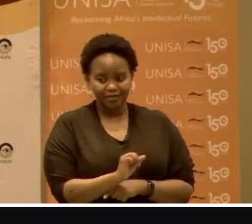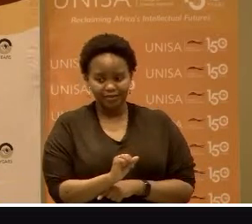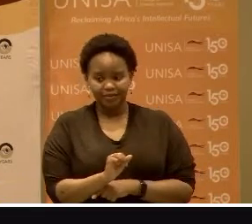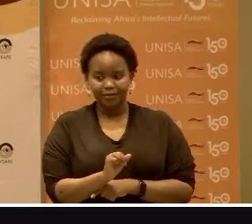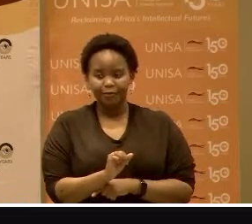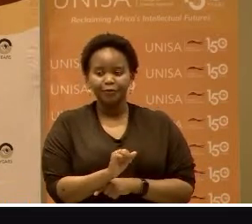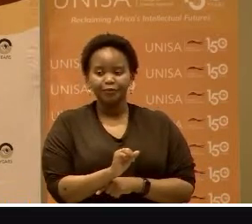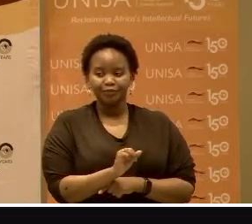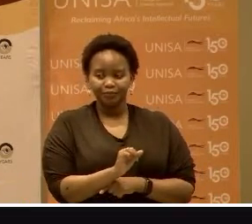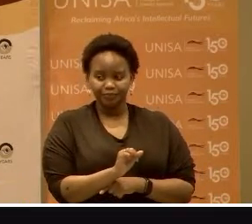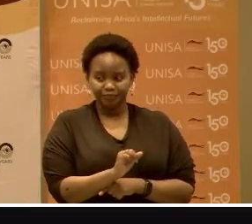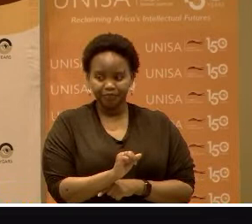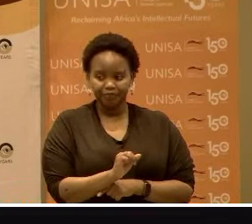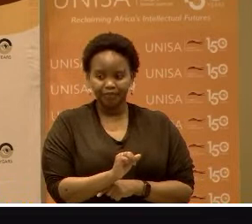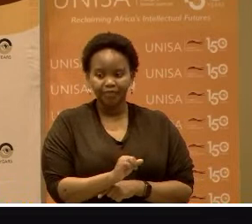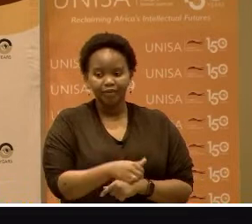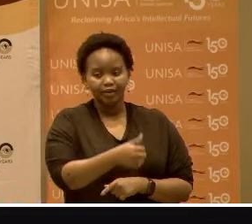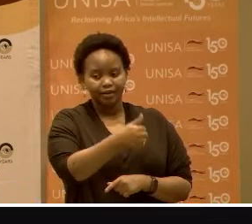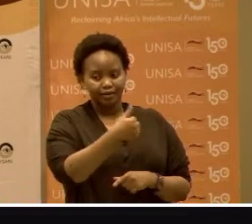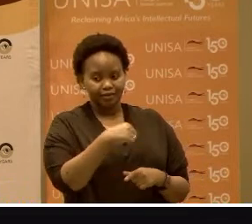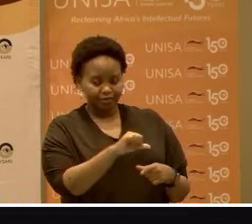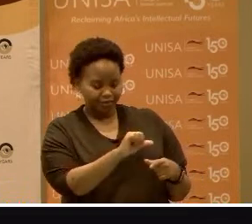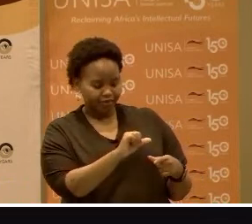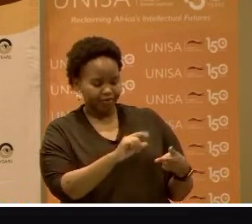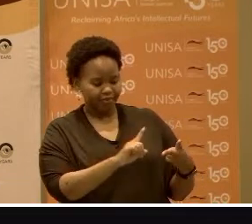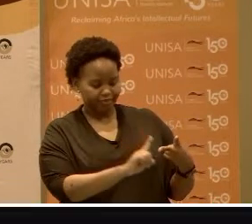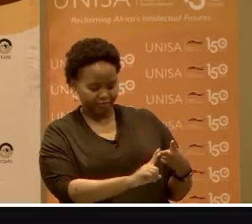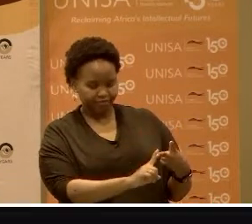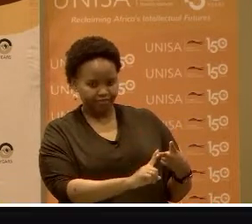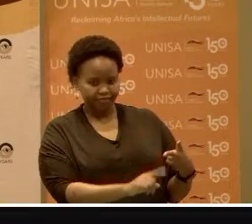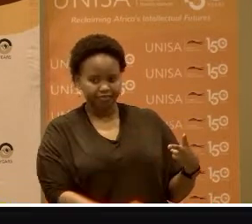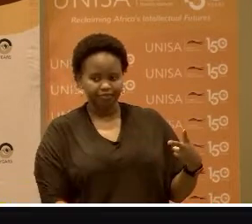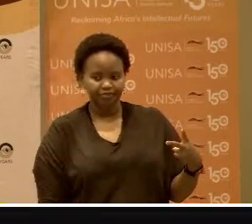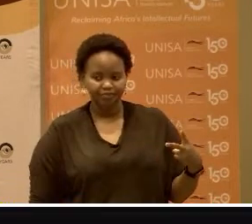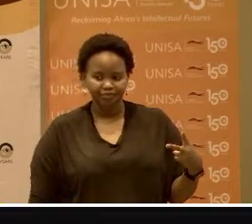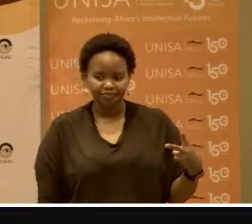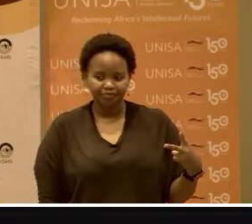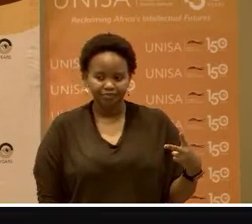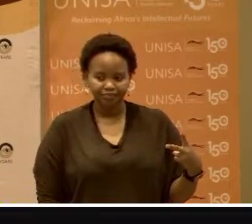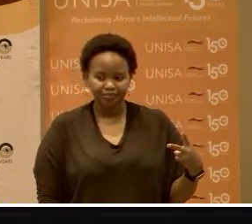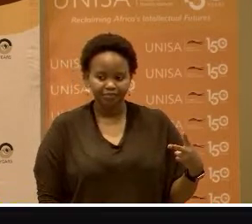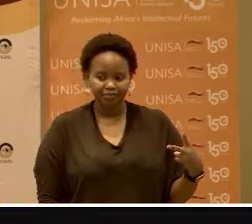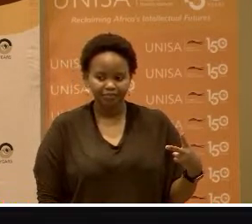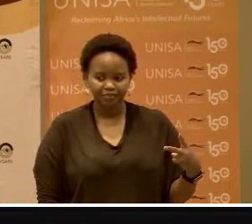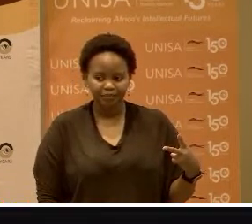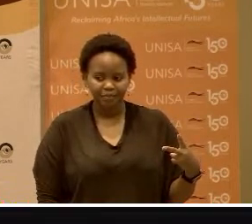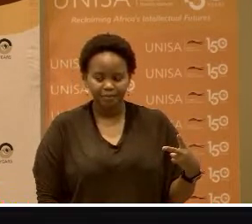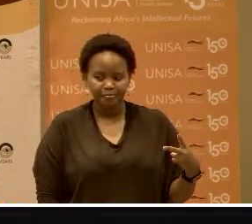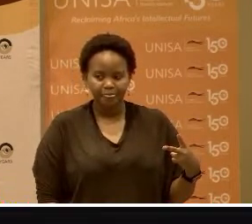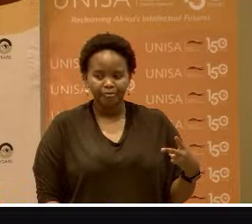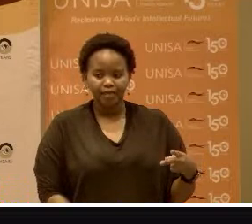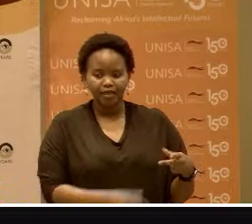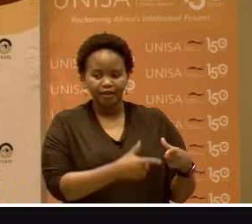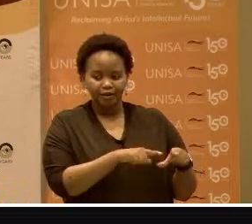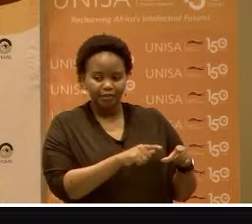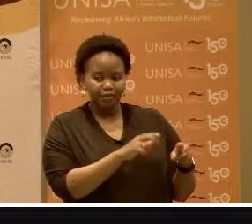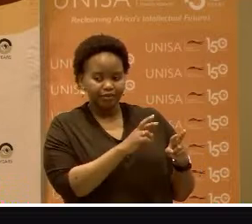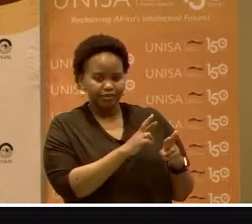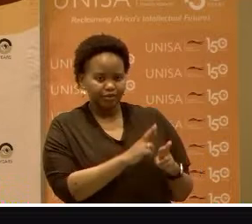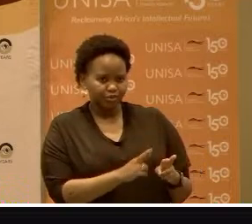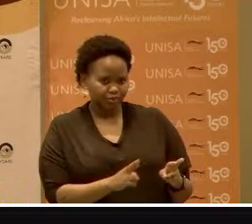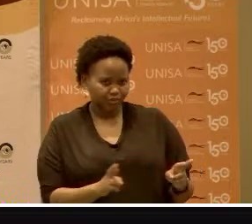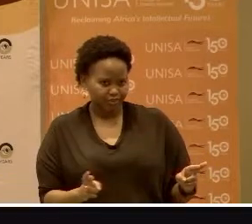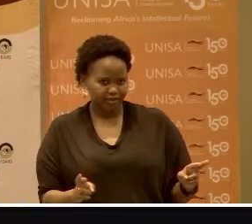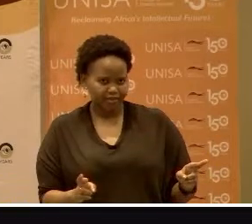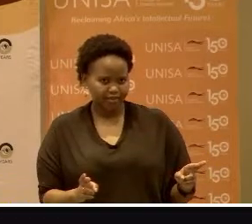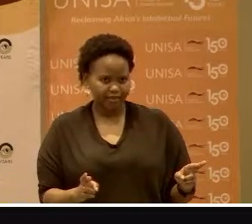and interlibrary loans. Developing language resources is the third one. Library and information science professional, of which I am one, can